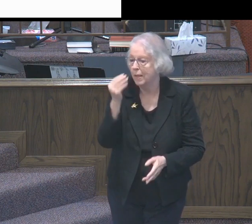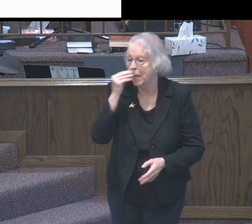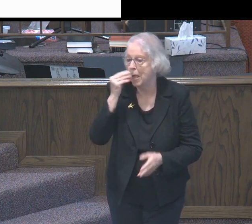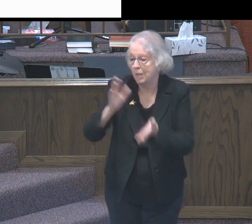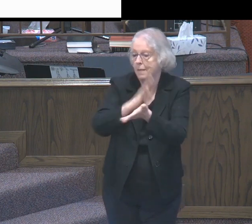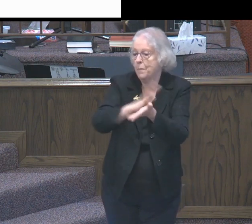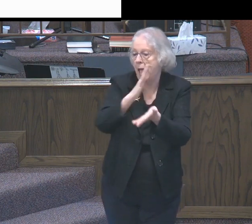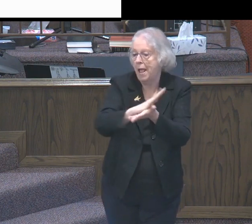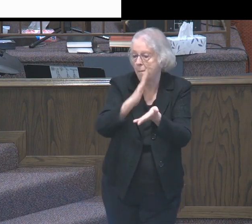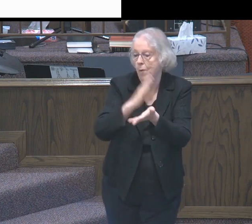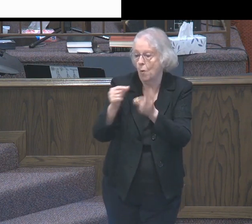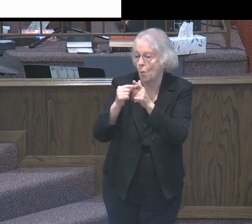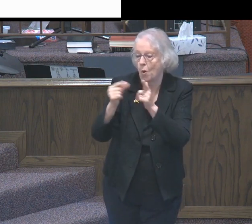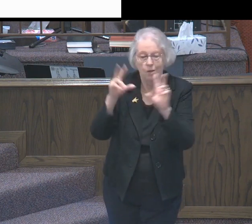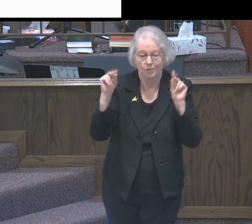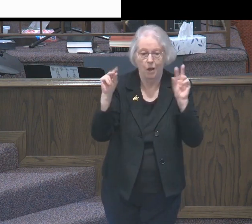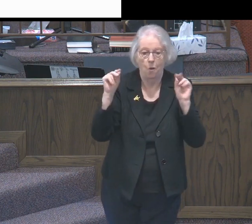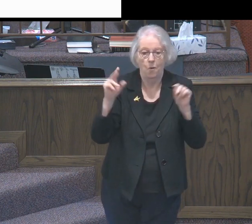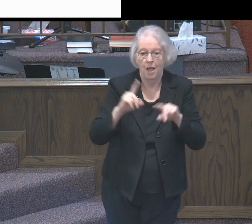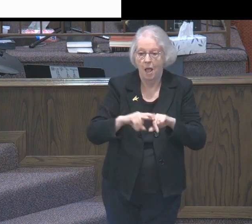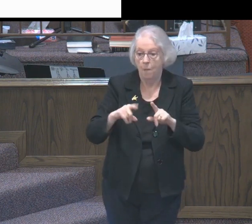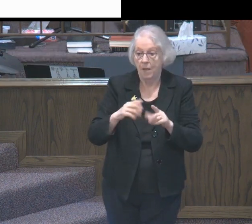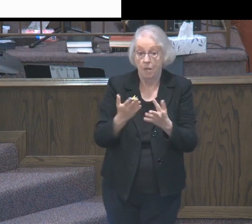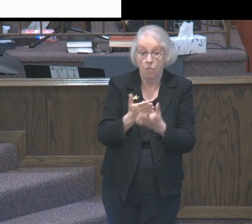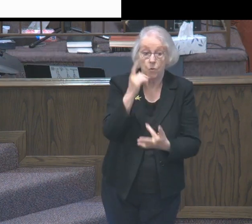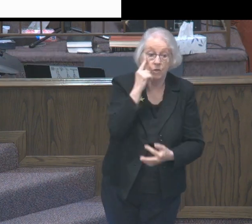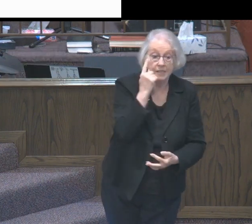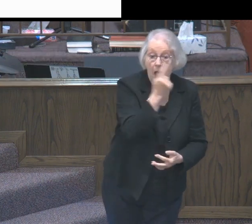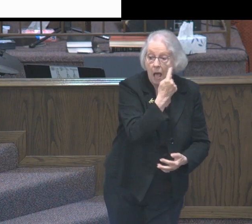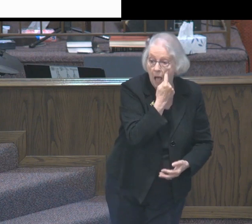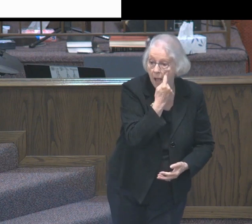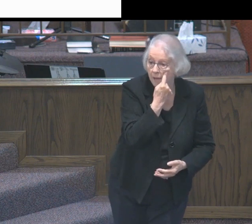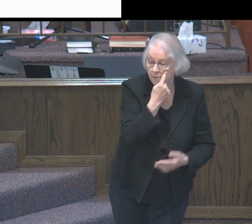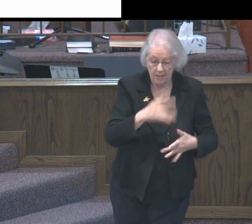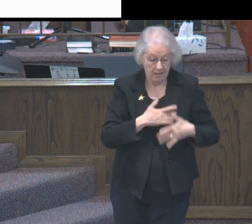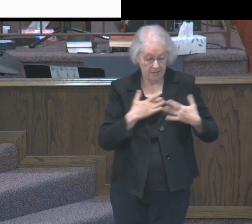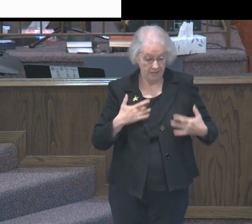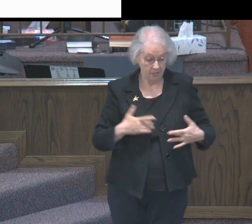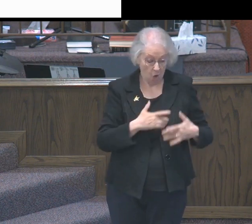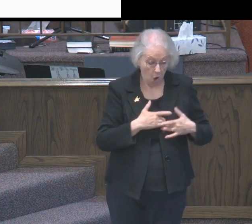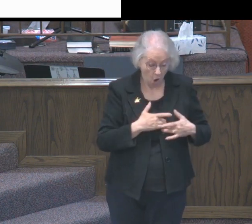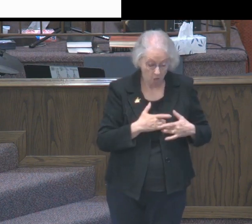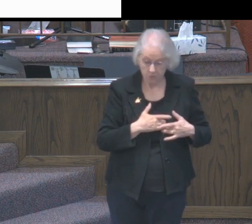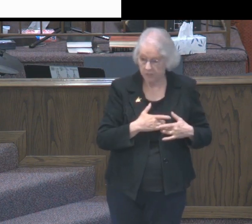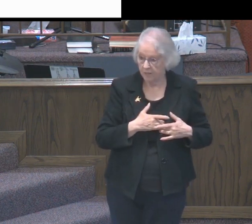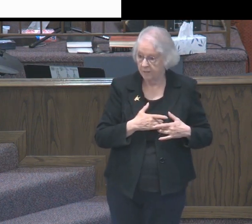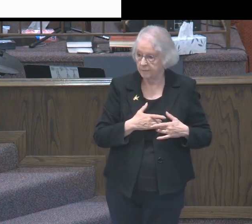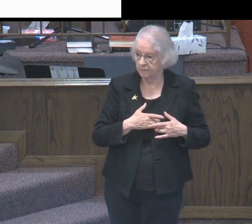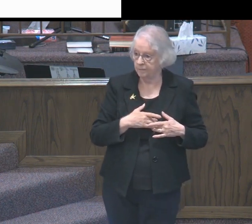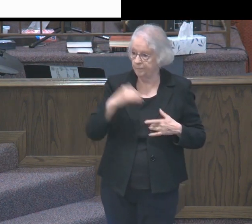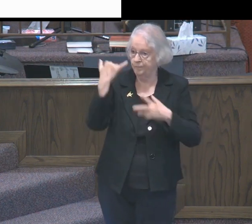them through his eyes into his soul. Remember, Jesus said, what goes into your mouth